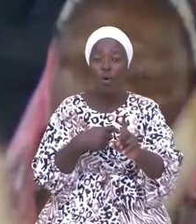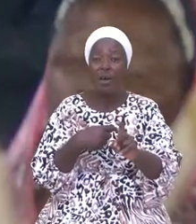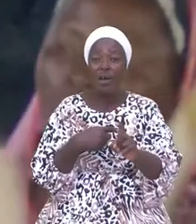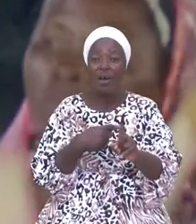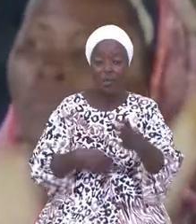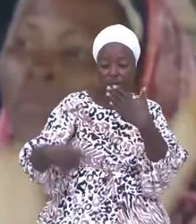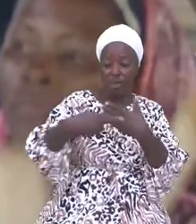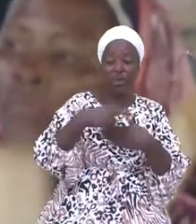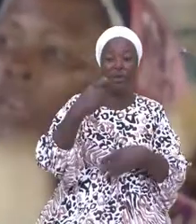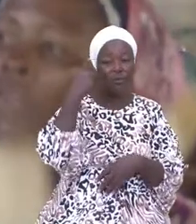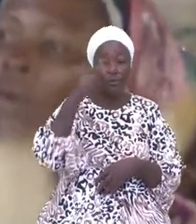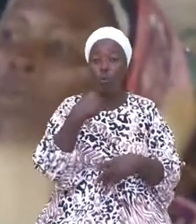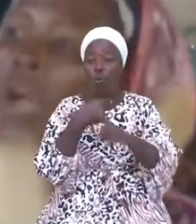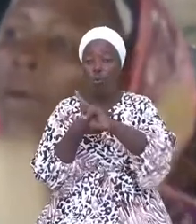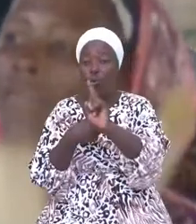Restoration for who?